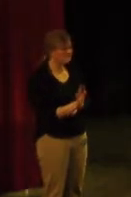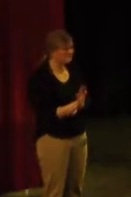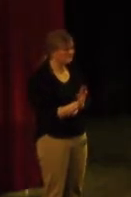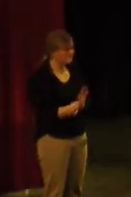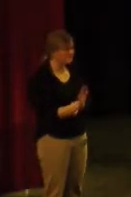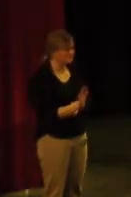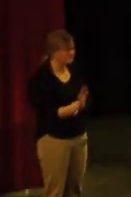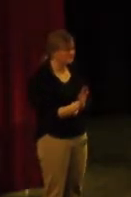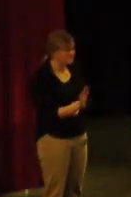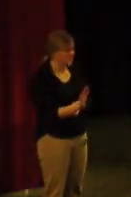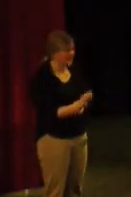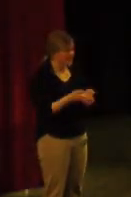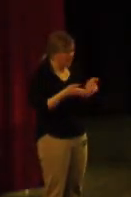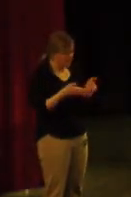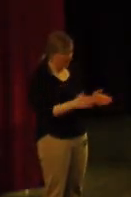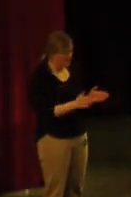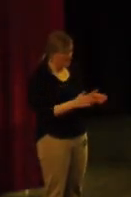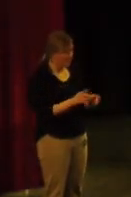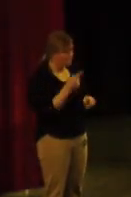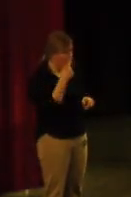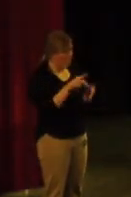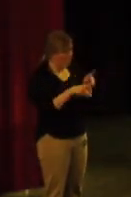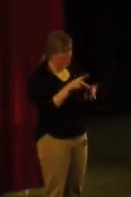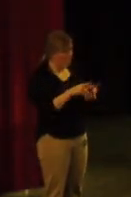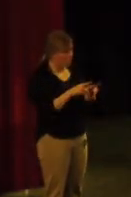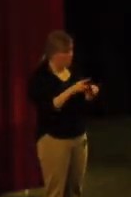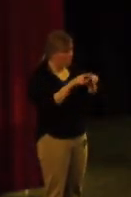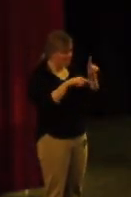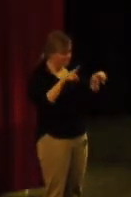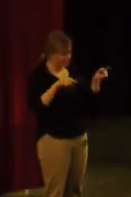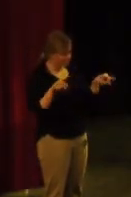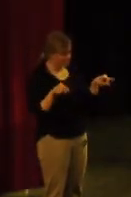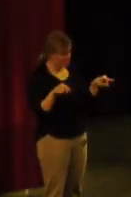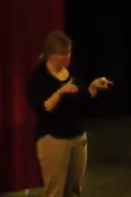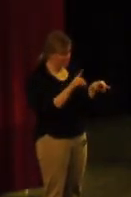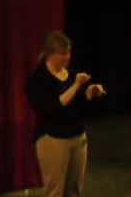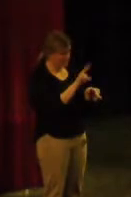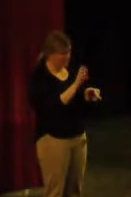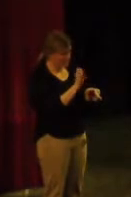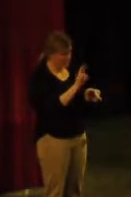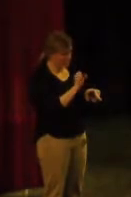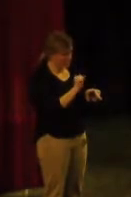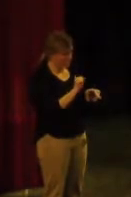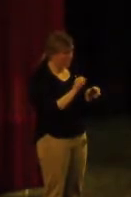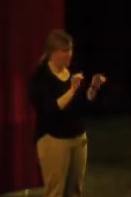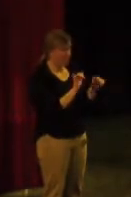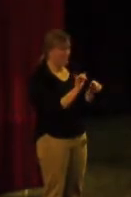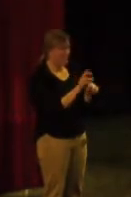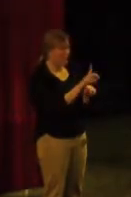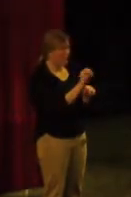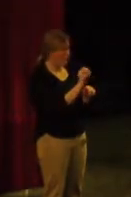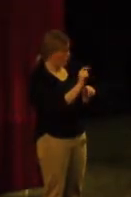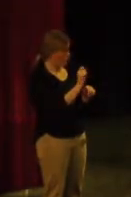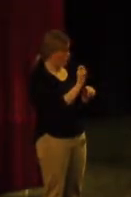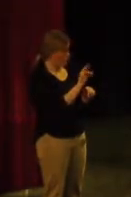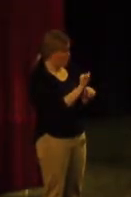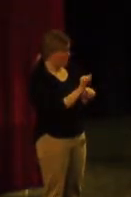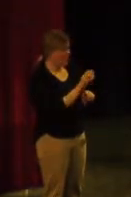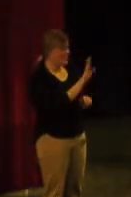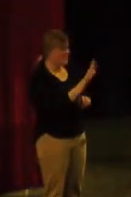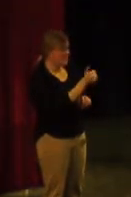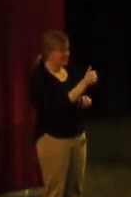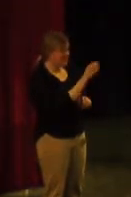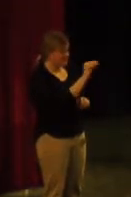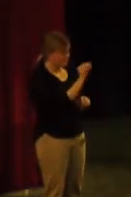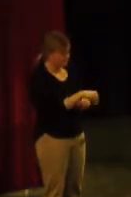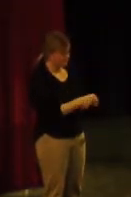an allowment for people who are diverse. In other words, there was a lottery started up for about 10% of the people they would let in the country who